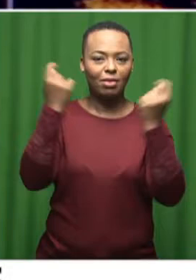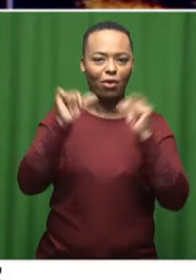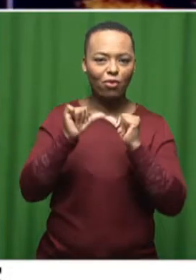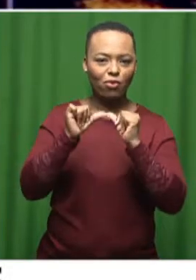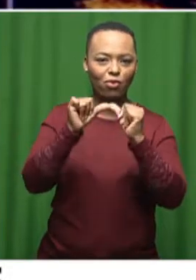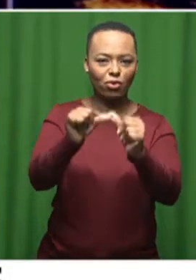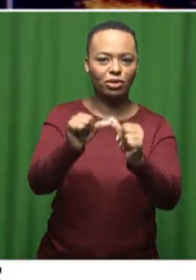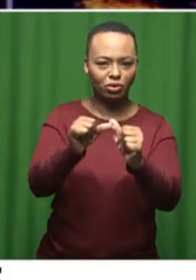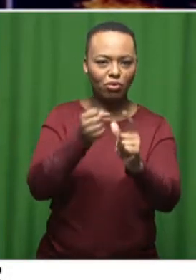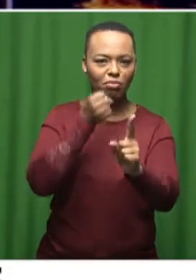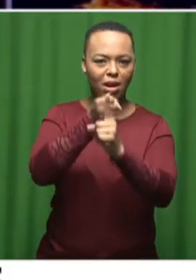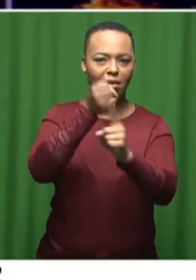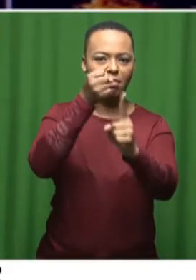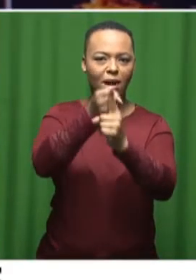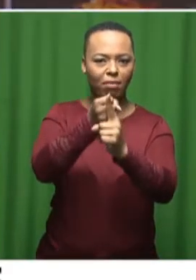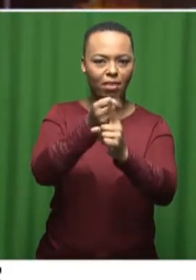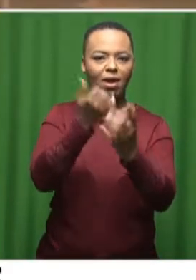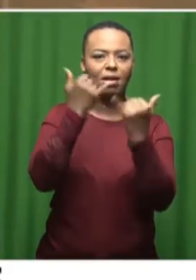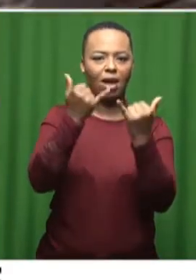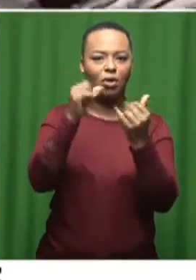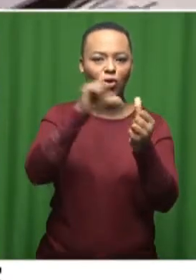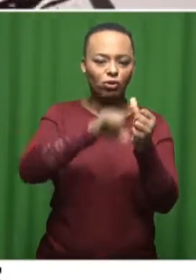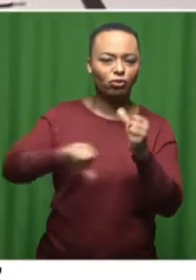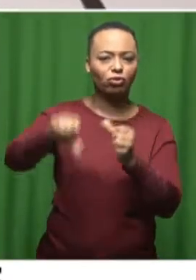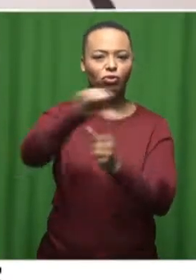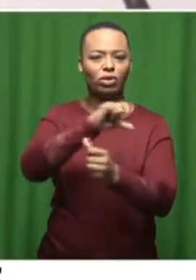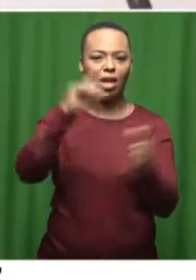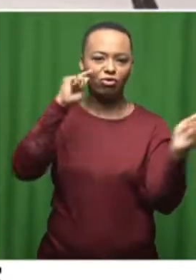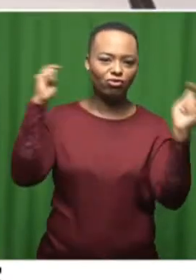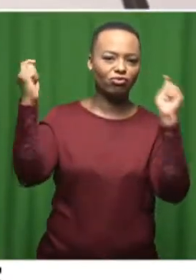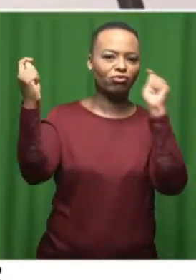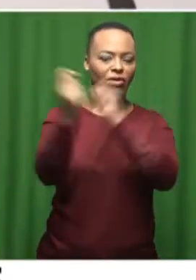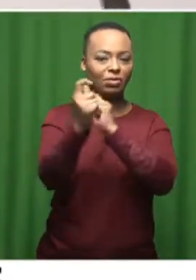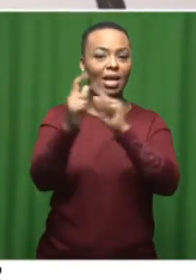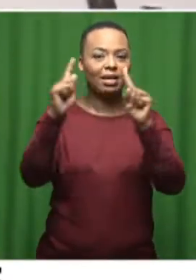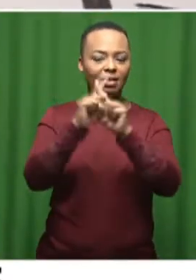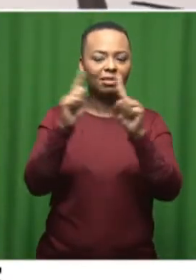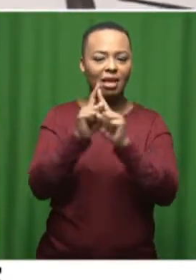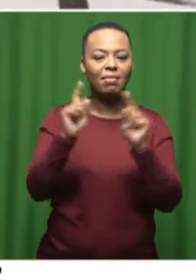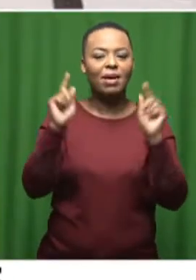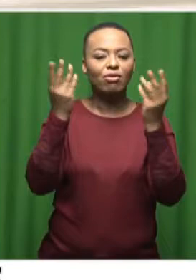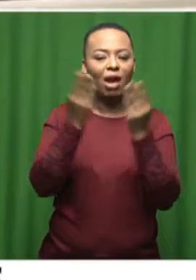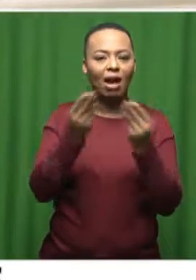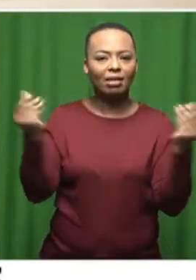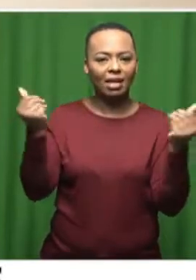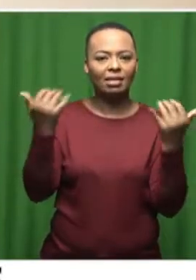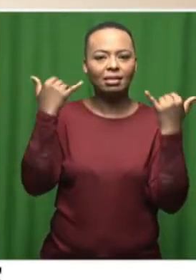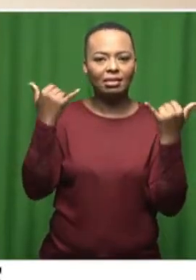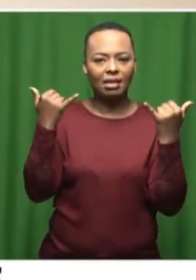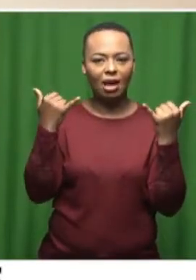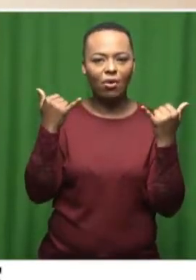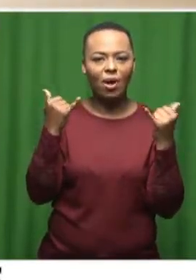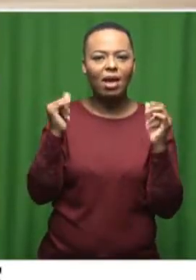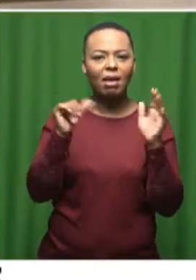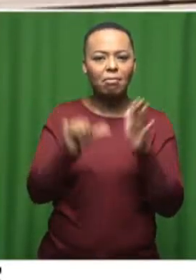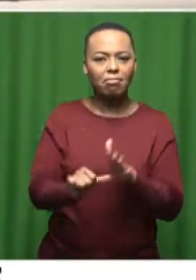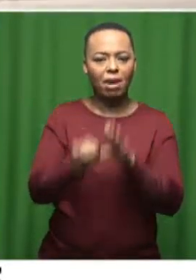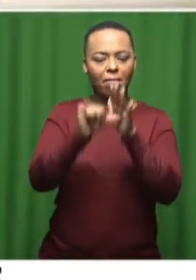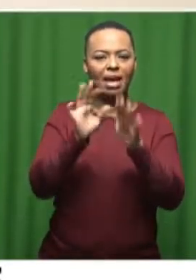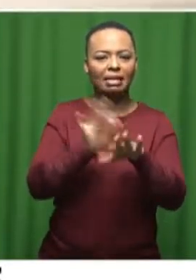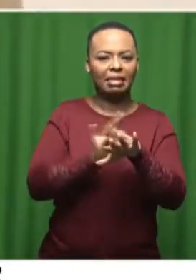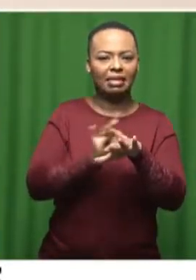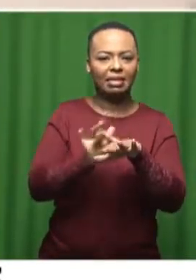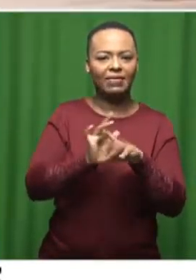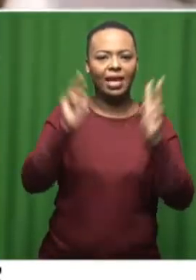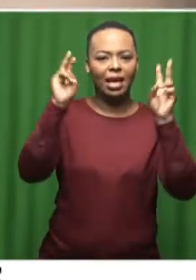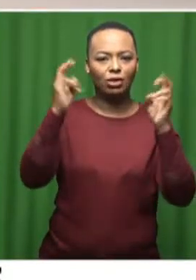to use the arts to drive social transformation and also address that very pertinent issue that people